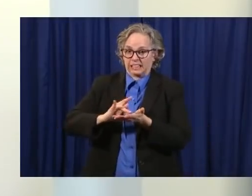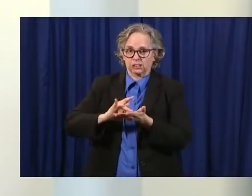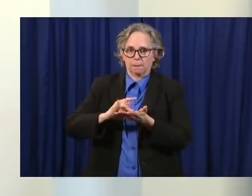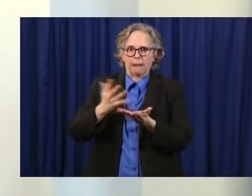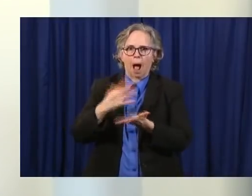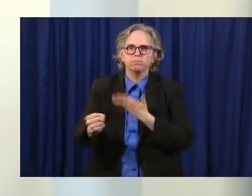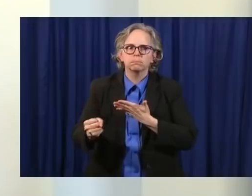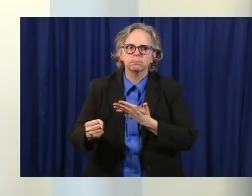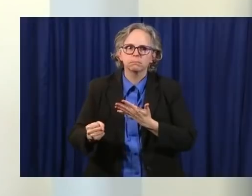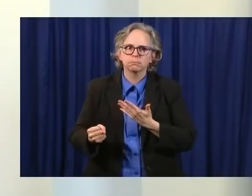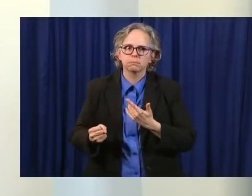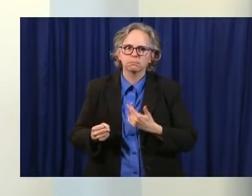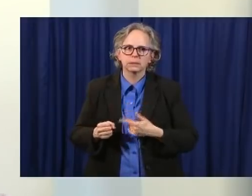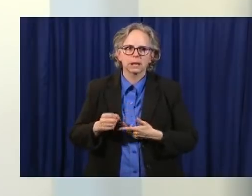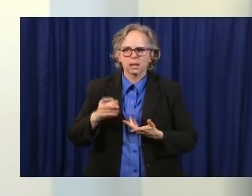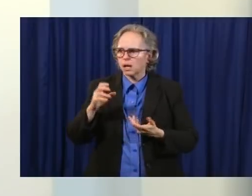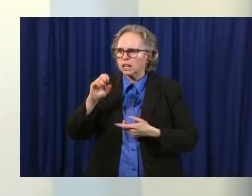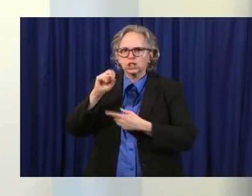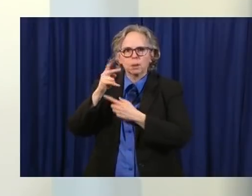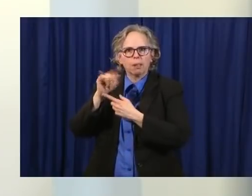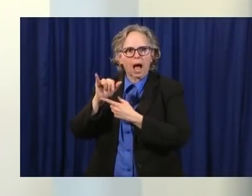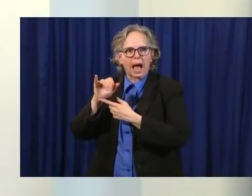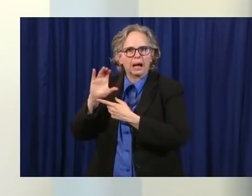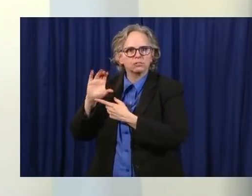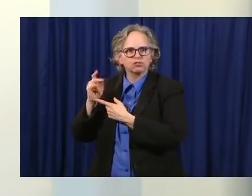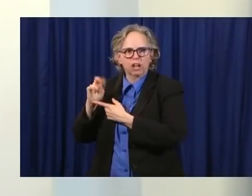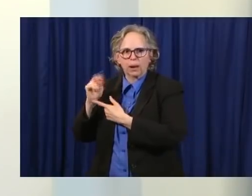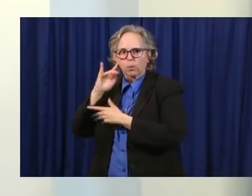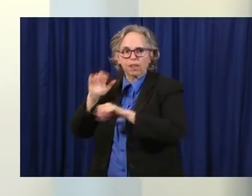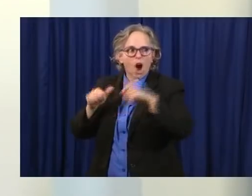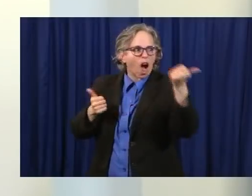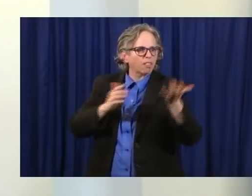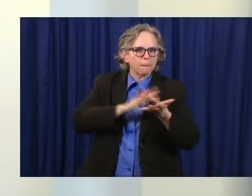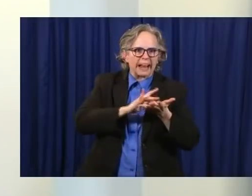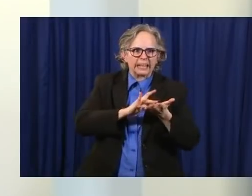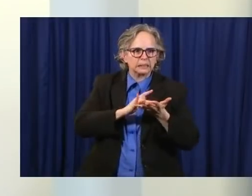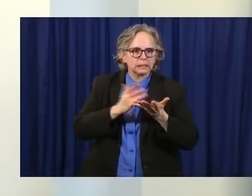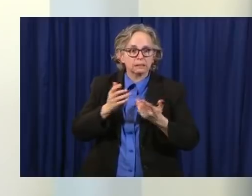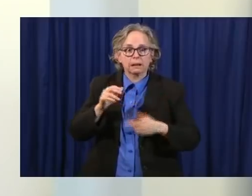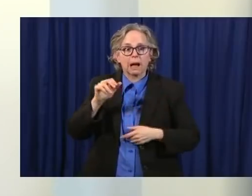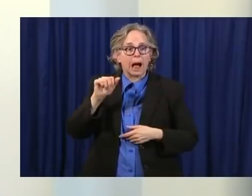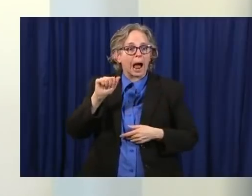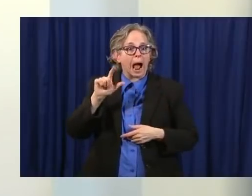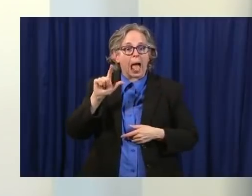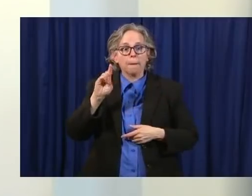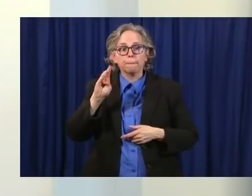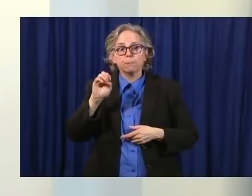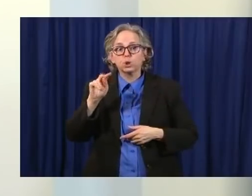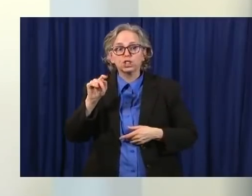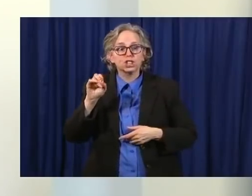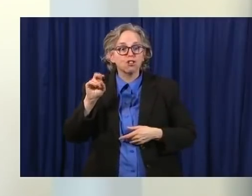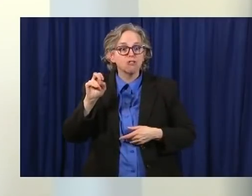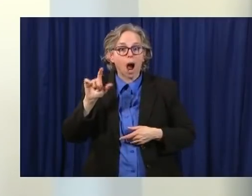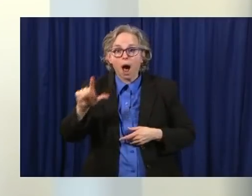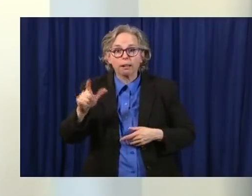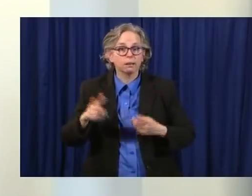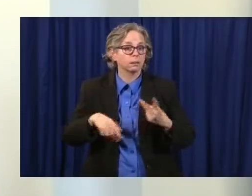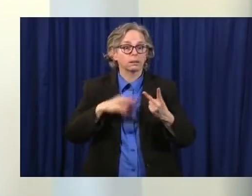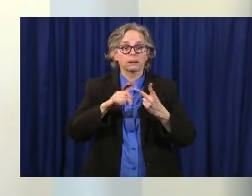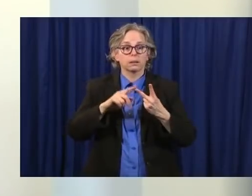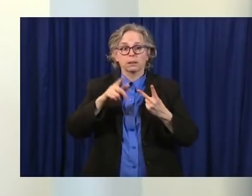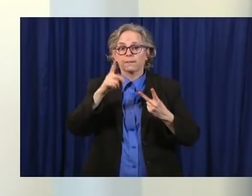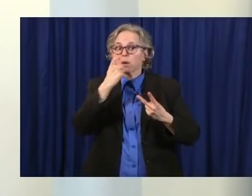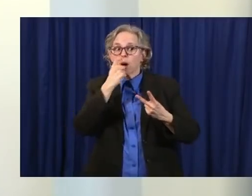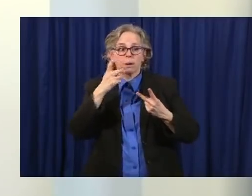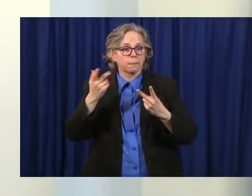We've seen supply chain issues with albuterol and penicillin. And so we do not have a stockpile, at least not one